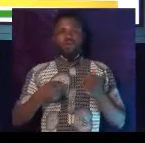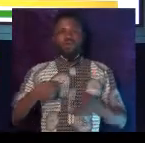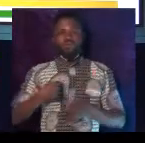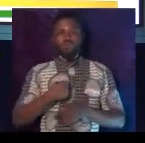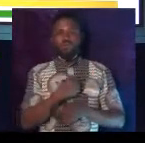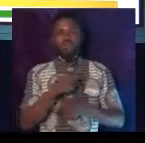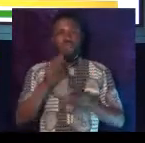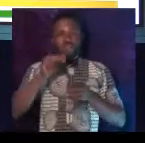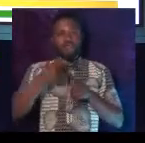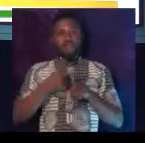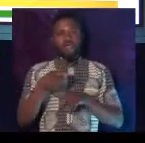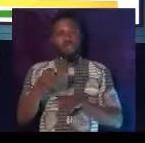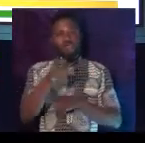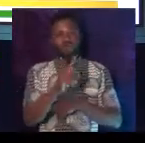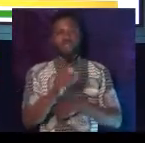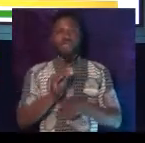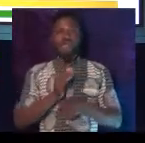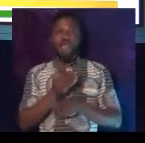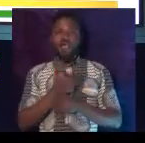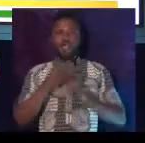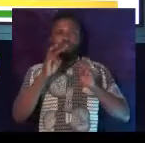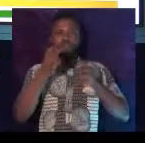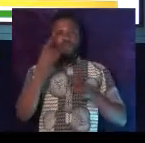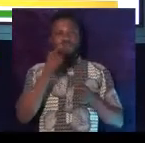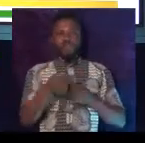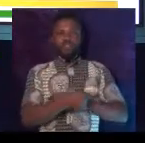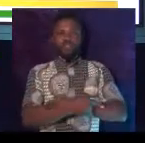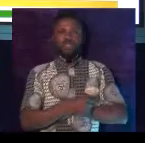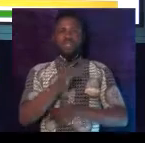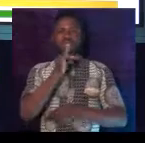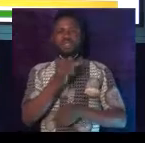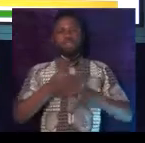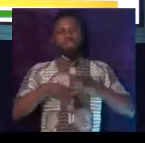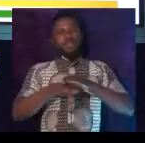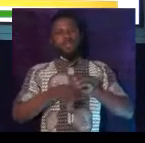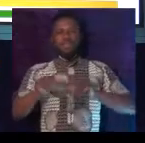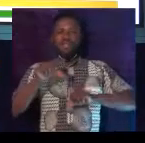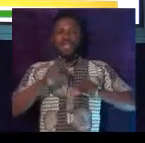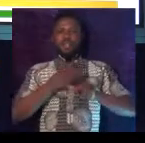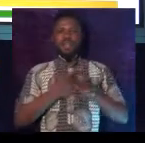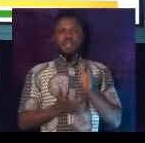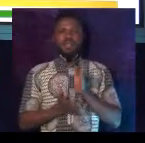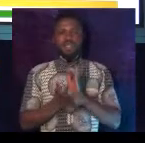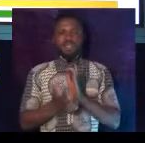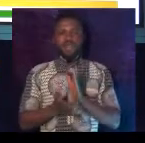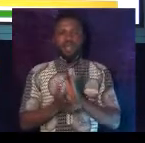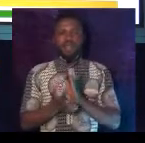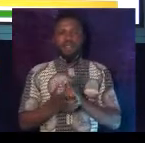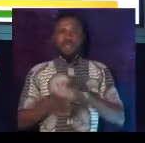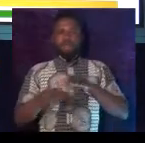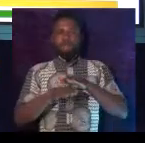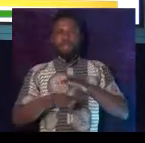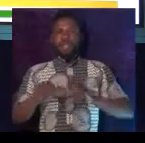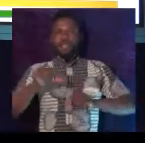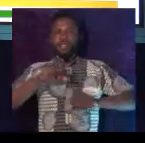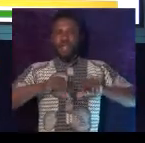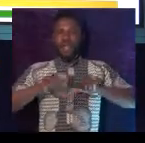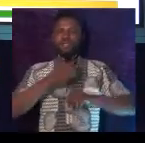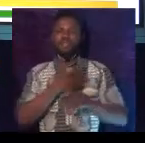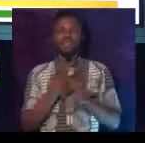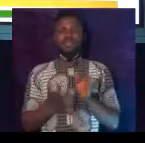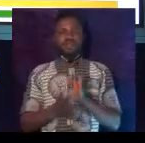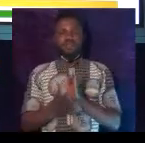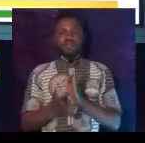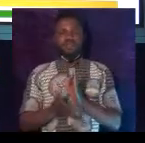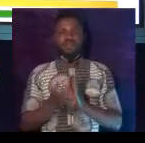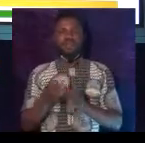100% attention is what I need from you. Our subject for today is basic science and technology. Basic